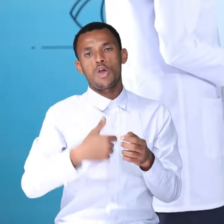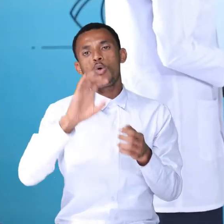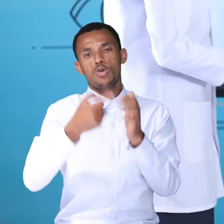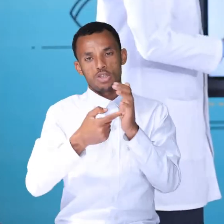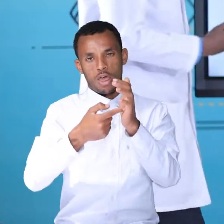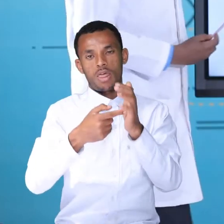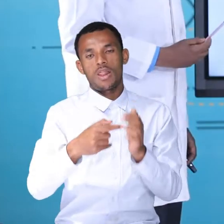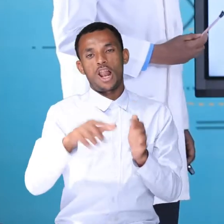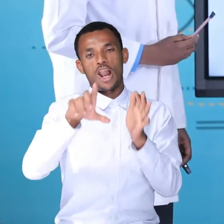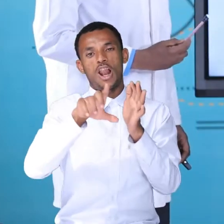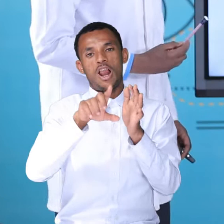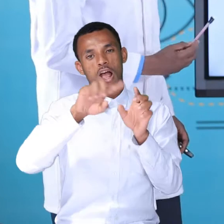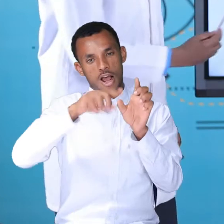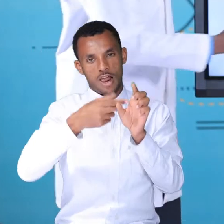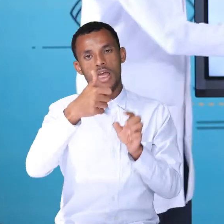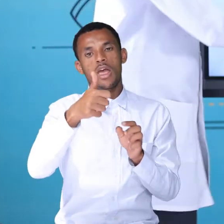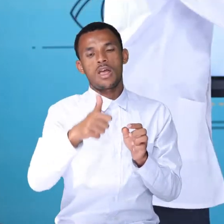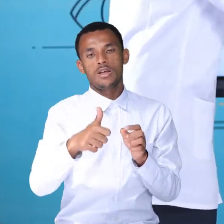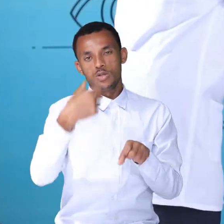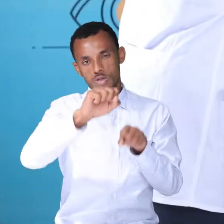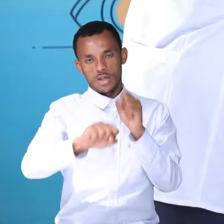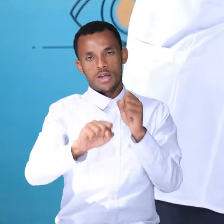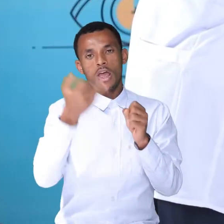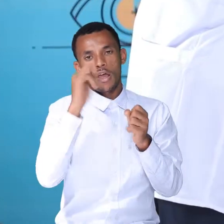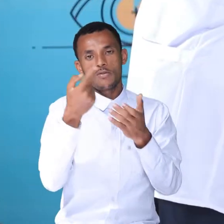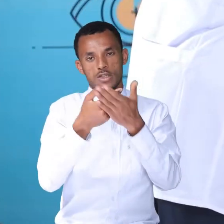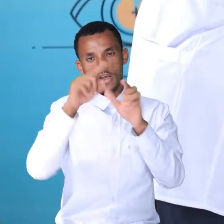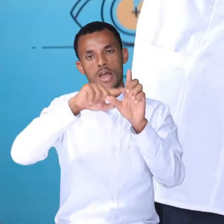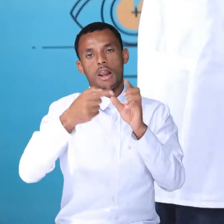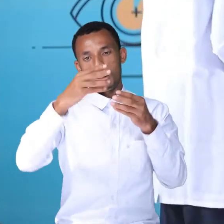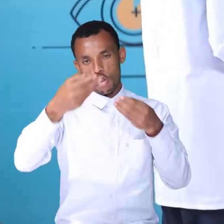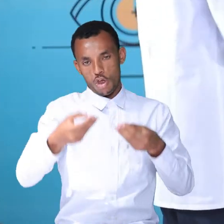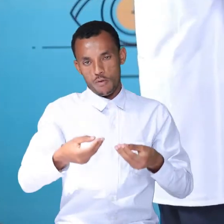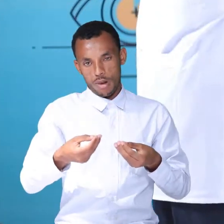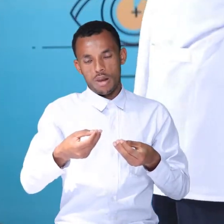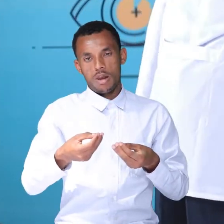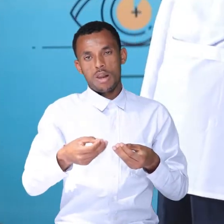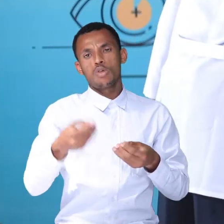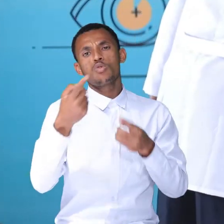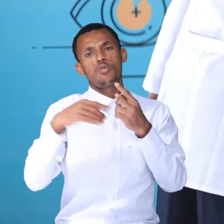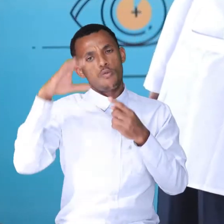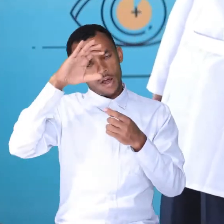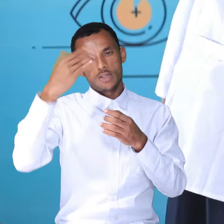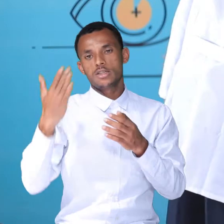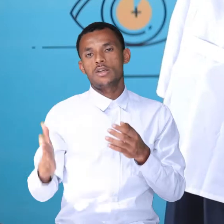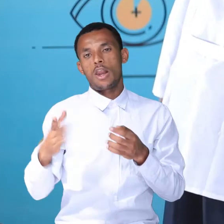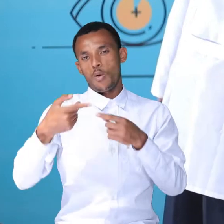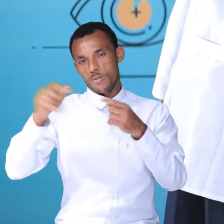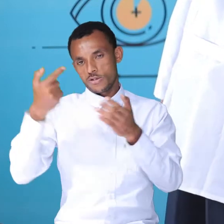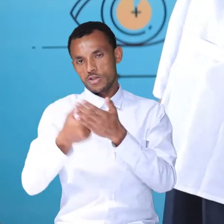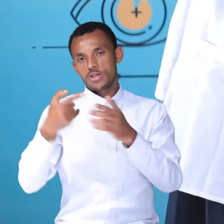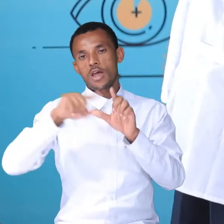cosine of angle A. So that if this angle is given, to find the side opposite to this